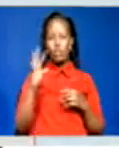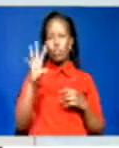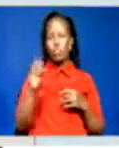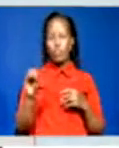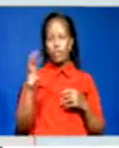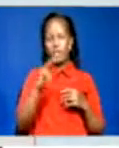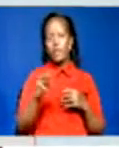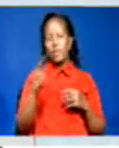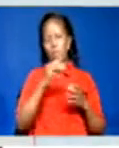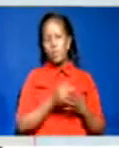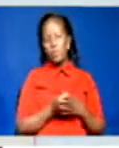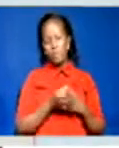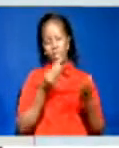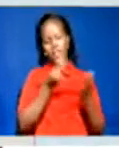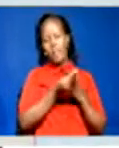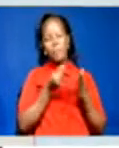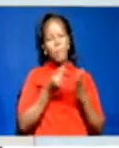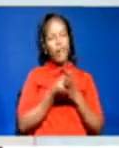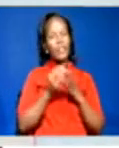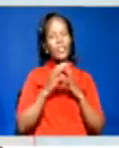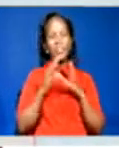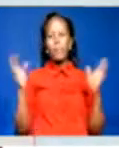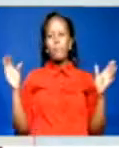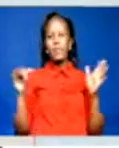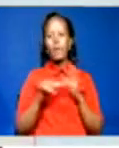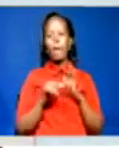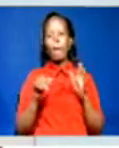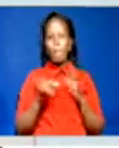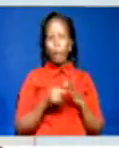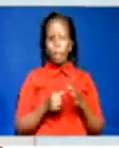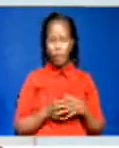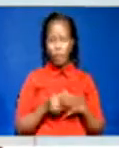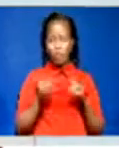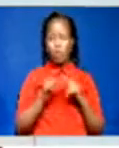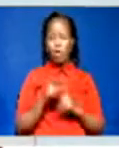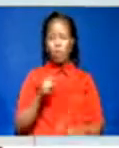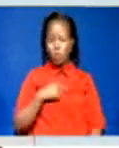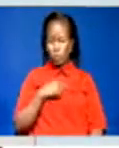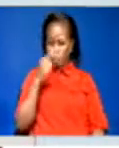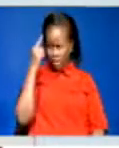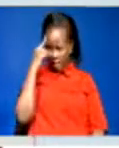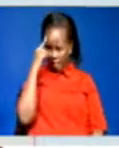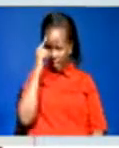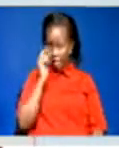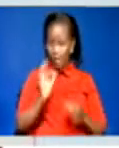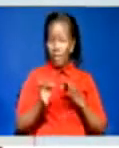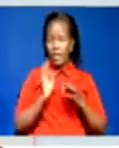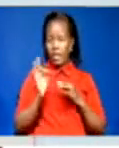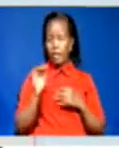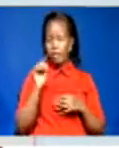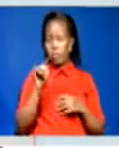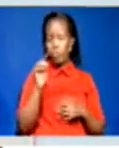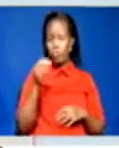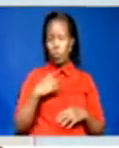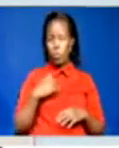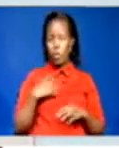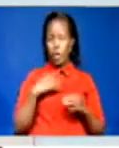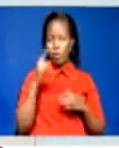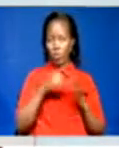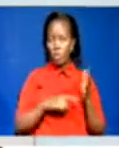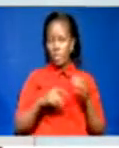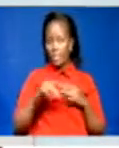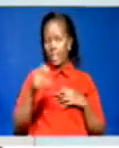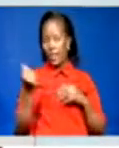is a big deal, if you ask me. And I think if you are to offer what you find in the West, other countries, these